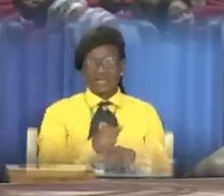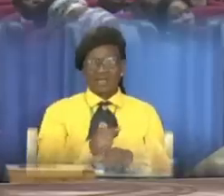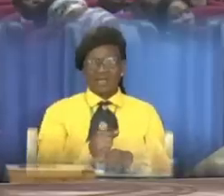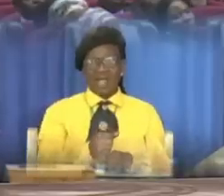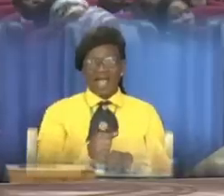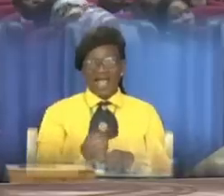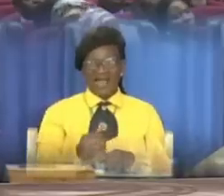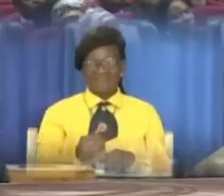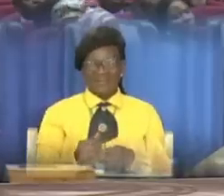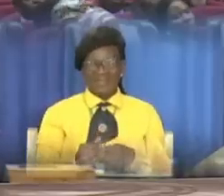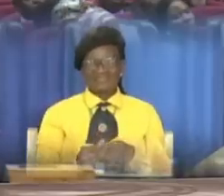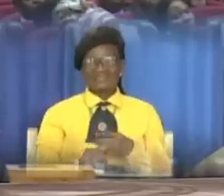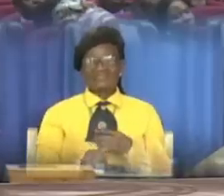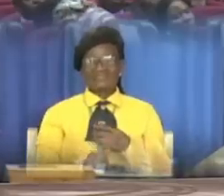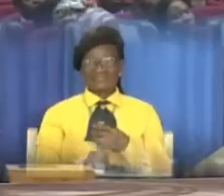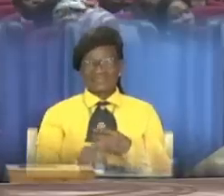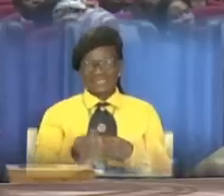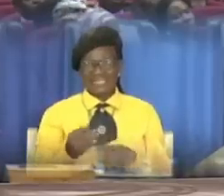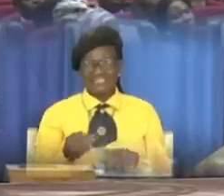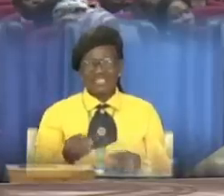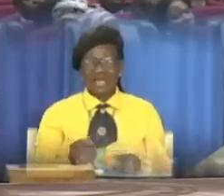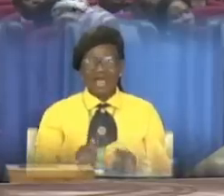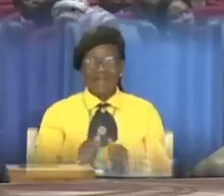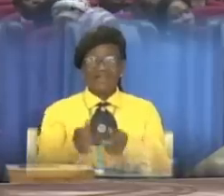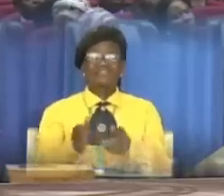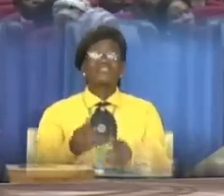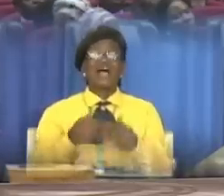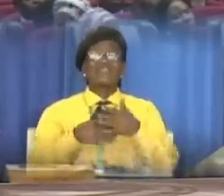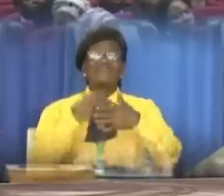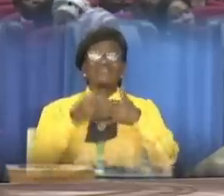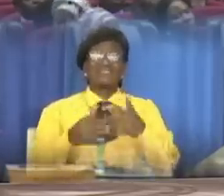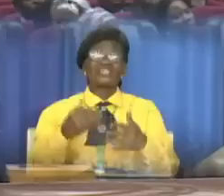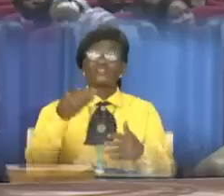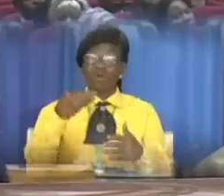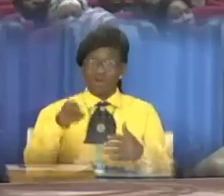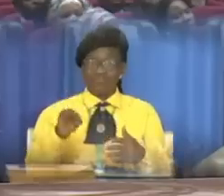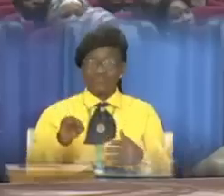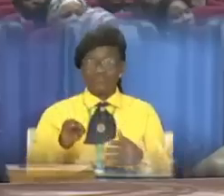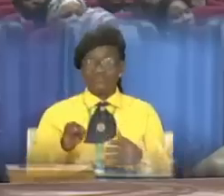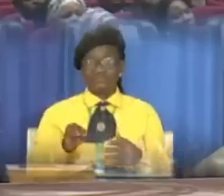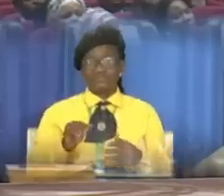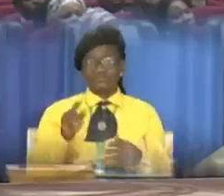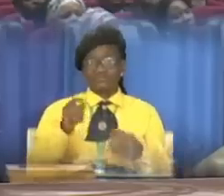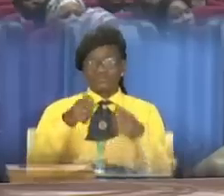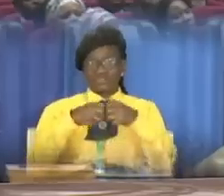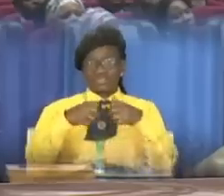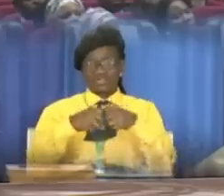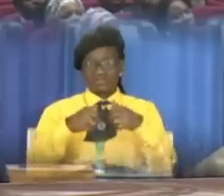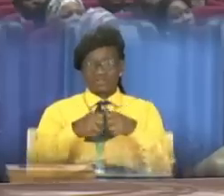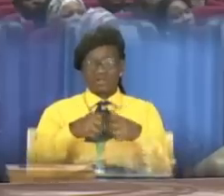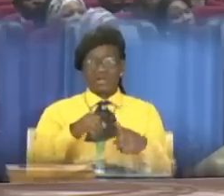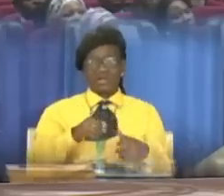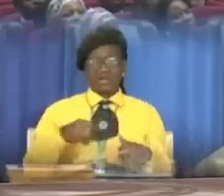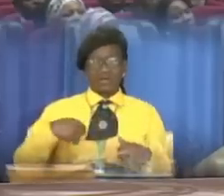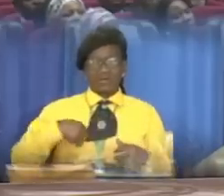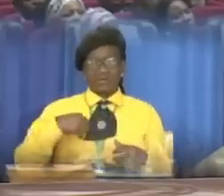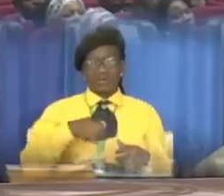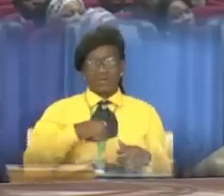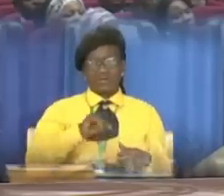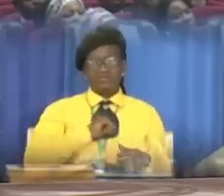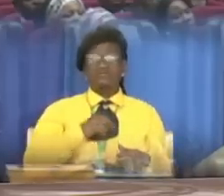I have been told that it is a legal requirement that we let you